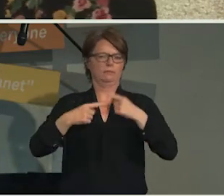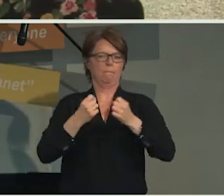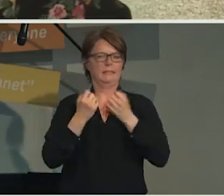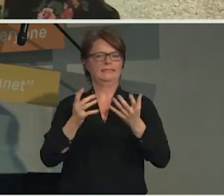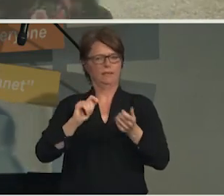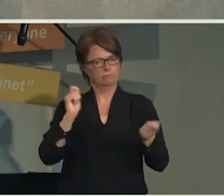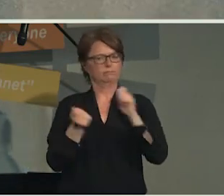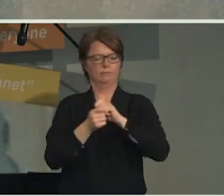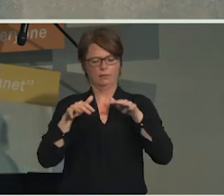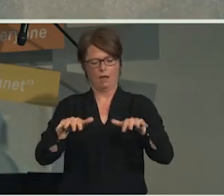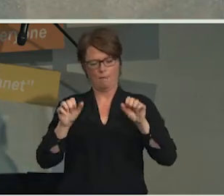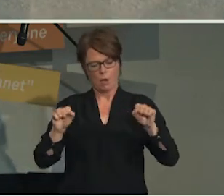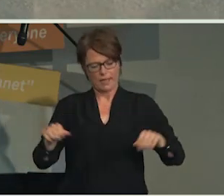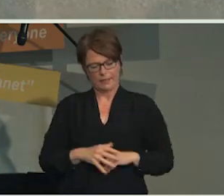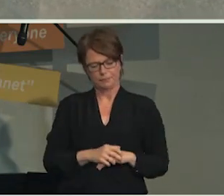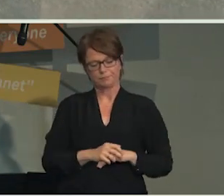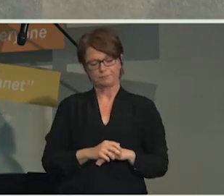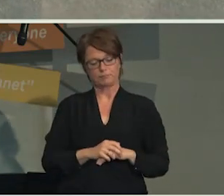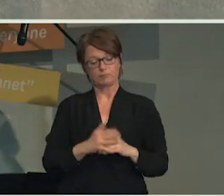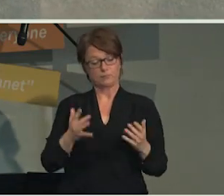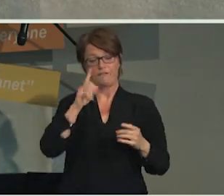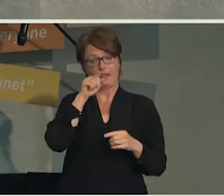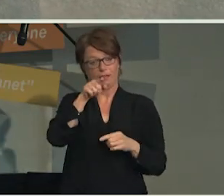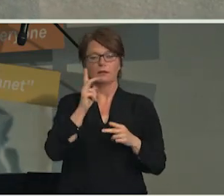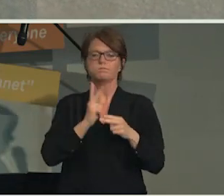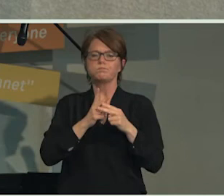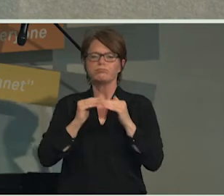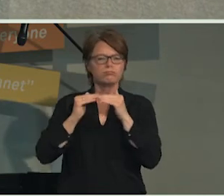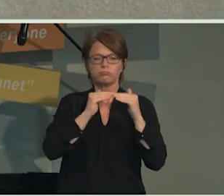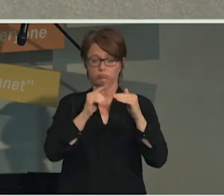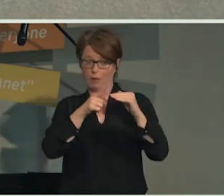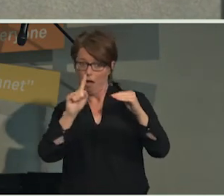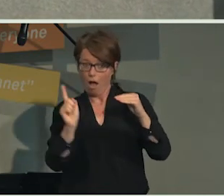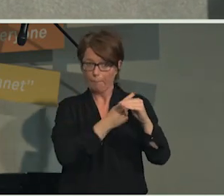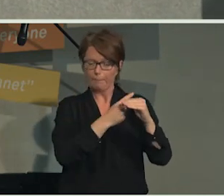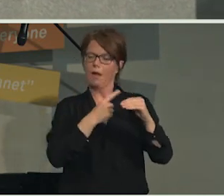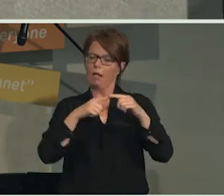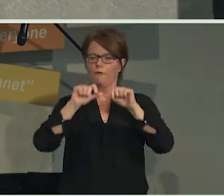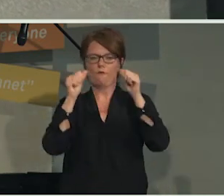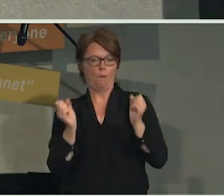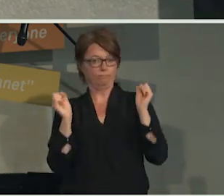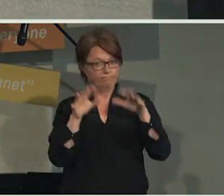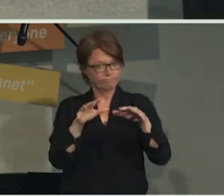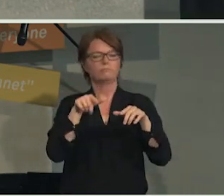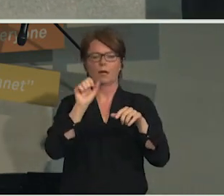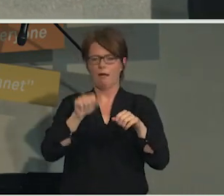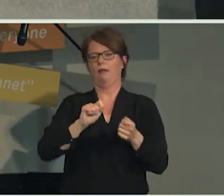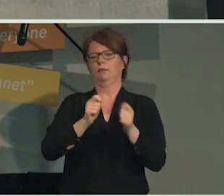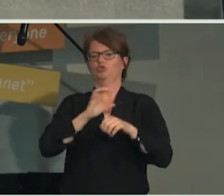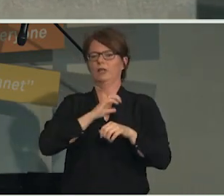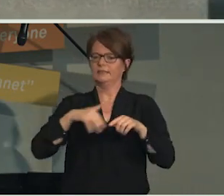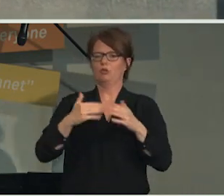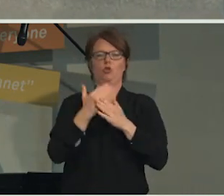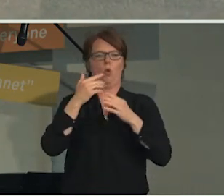their complexities. What that means, now I made a mistake. What that